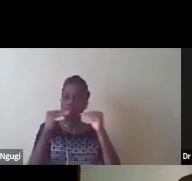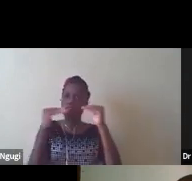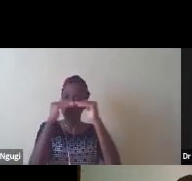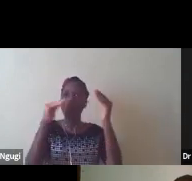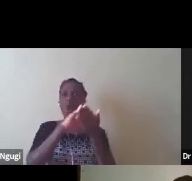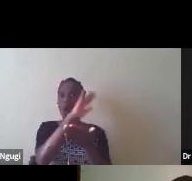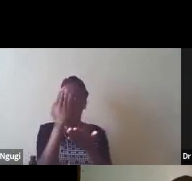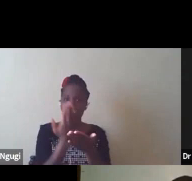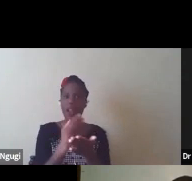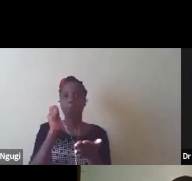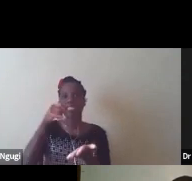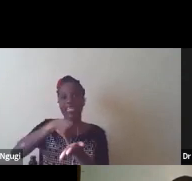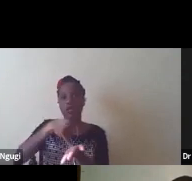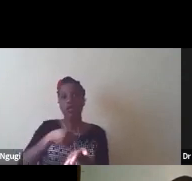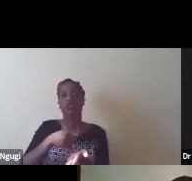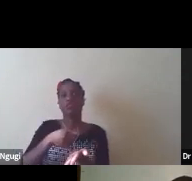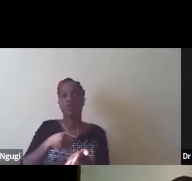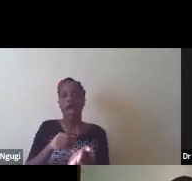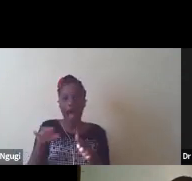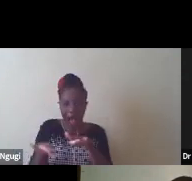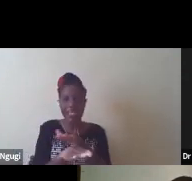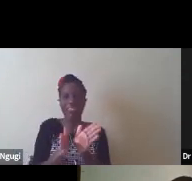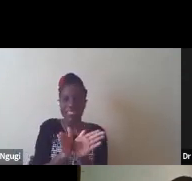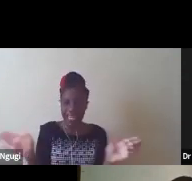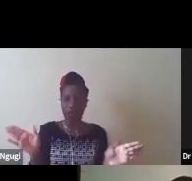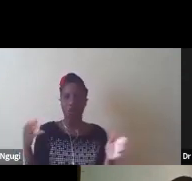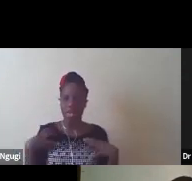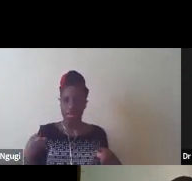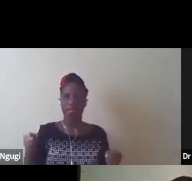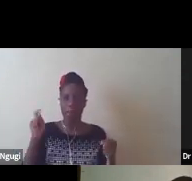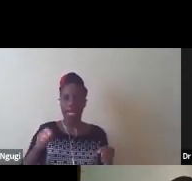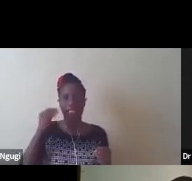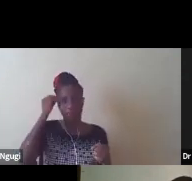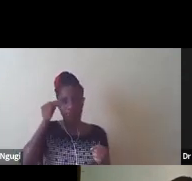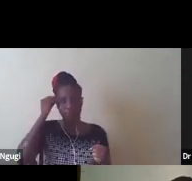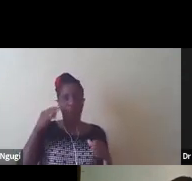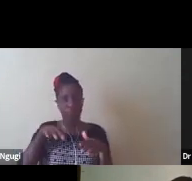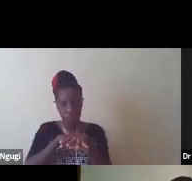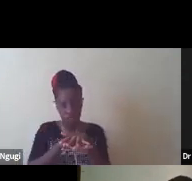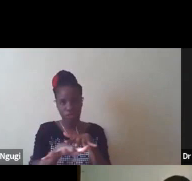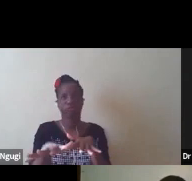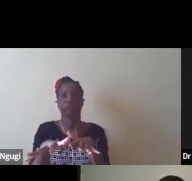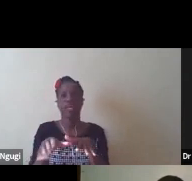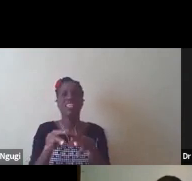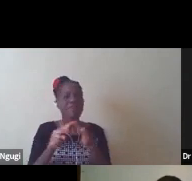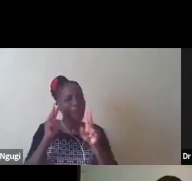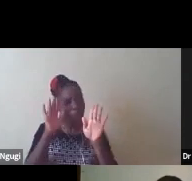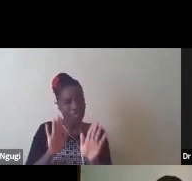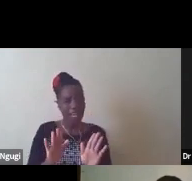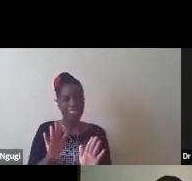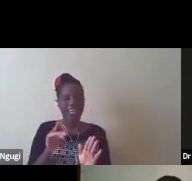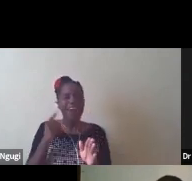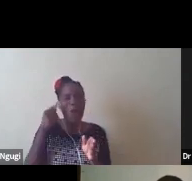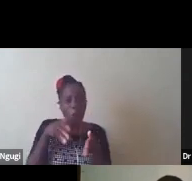able to incorporate general healthcare. So general integration of mental health into general healthcare is an important opportunity